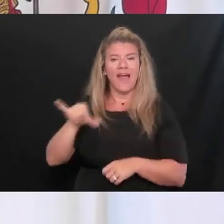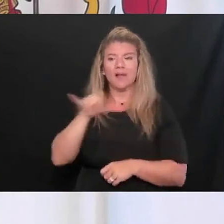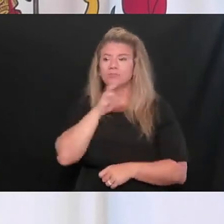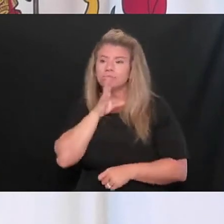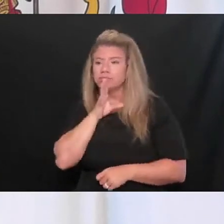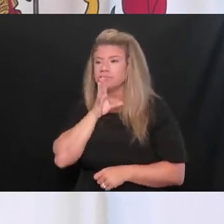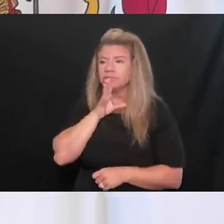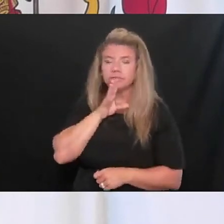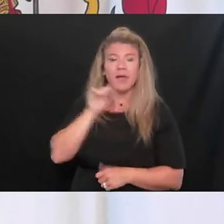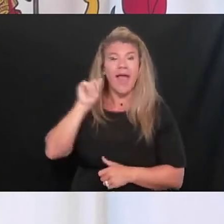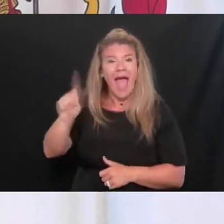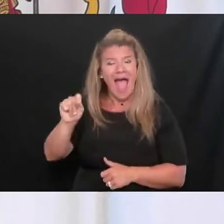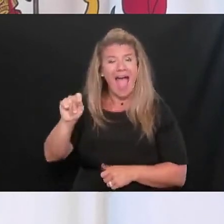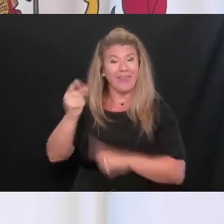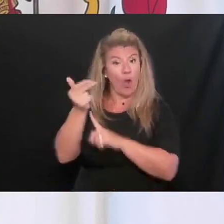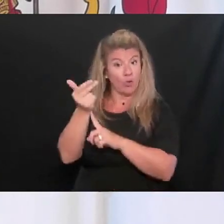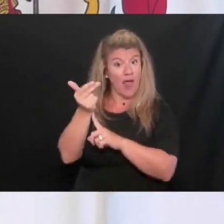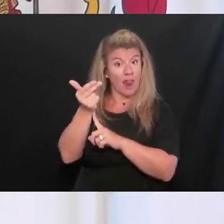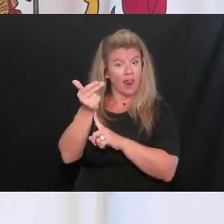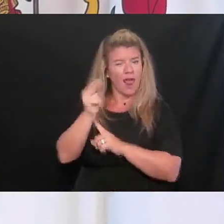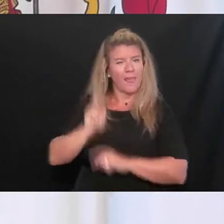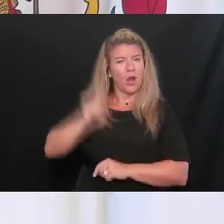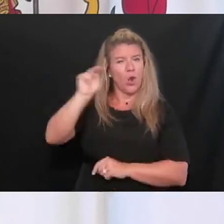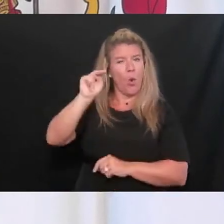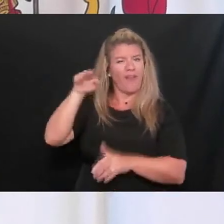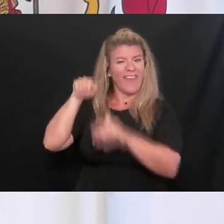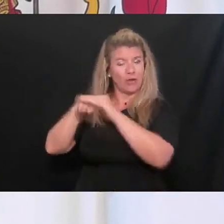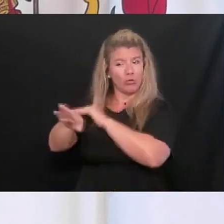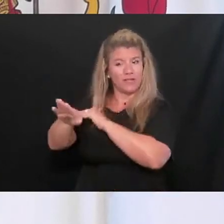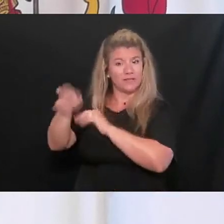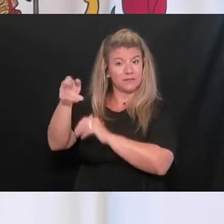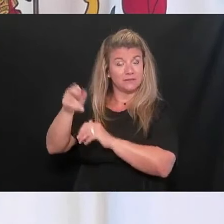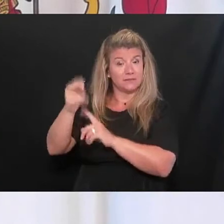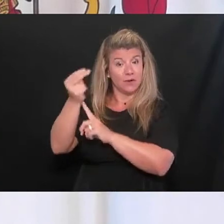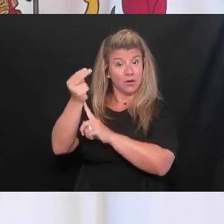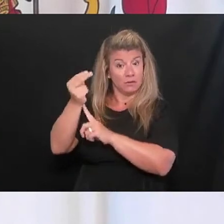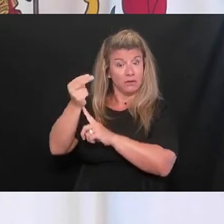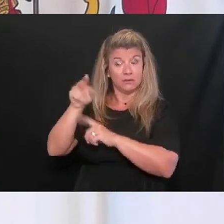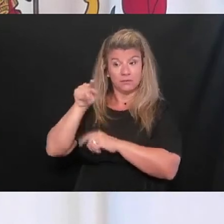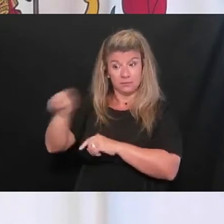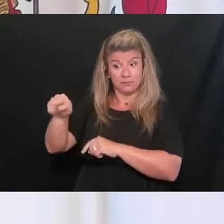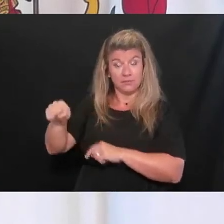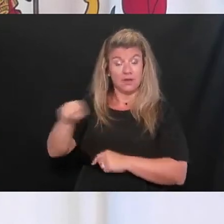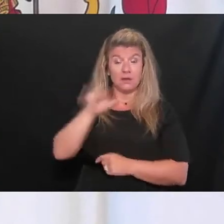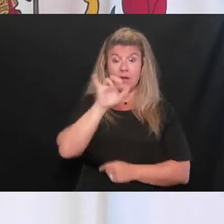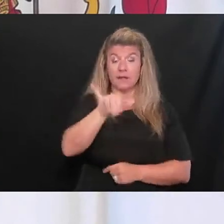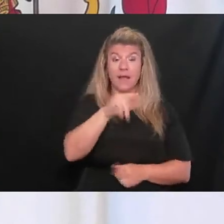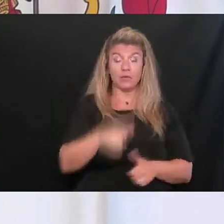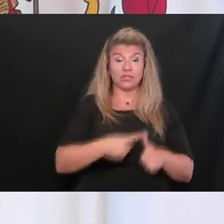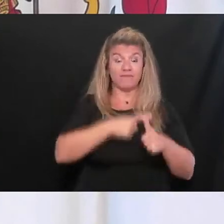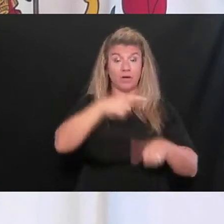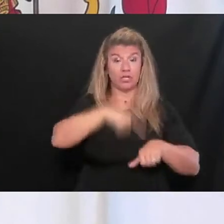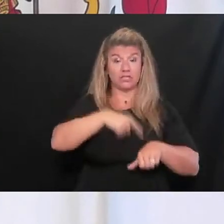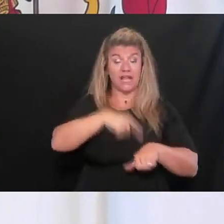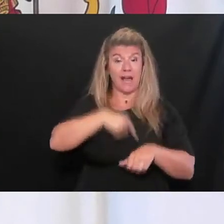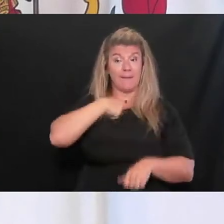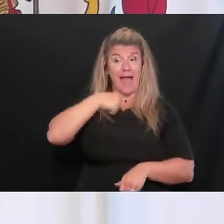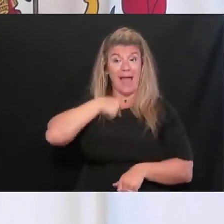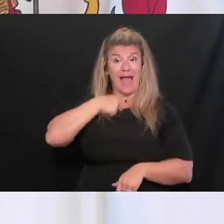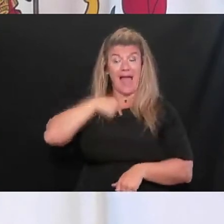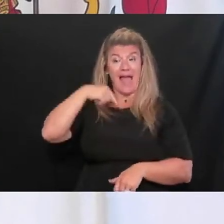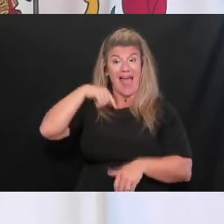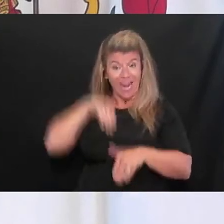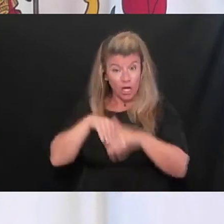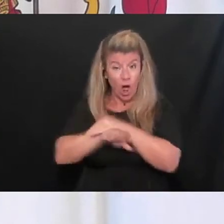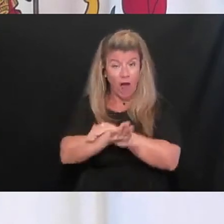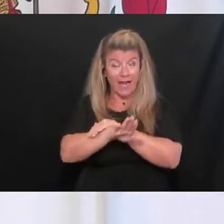at the hotel right toward the north entrance. It was the first time that I had been in the